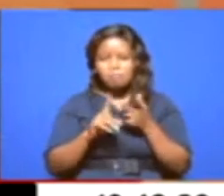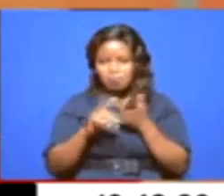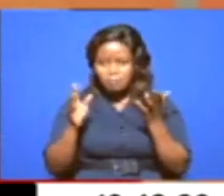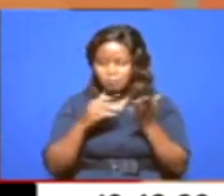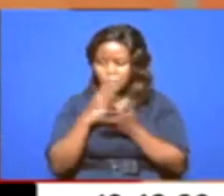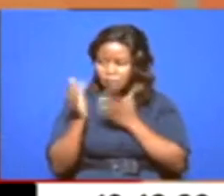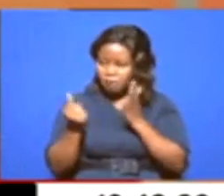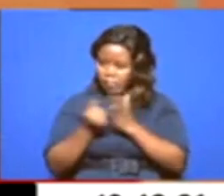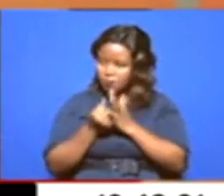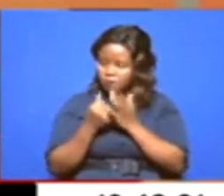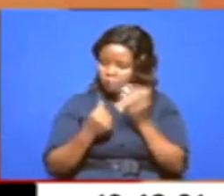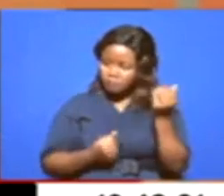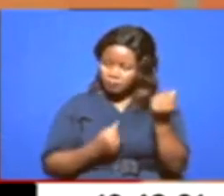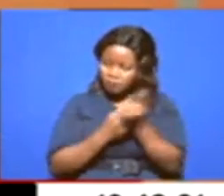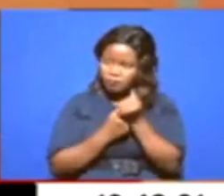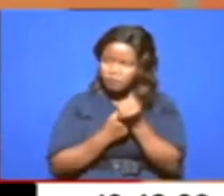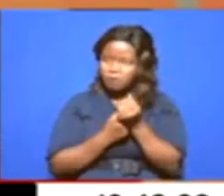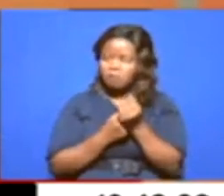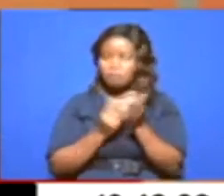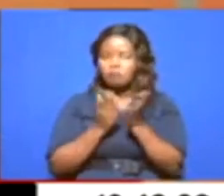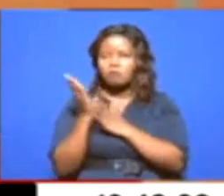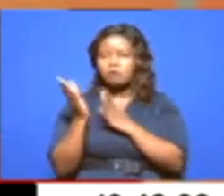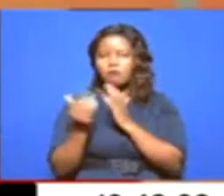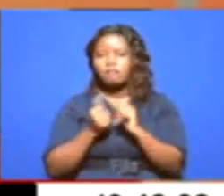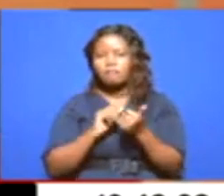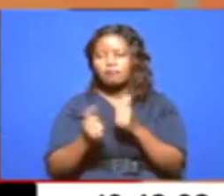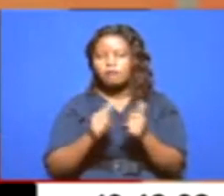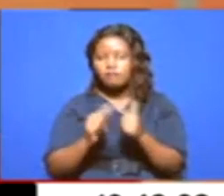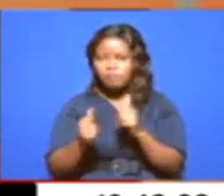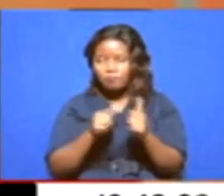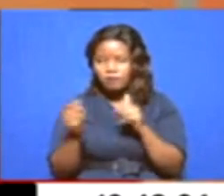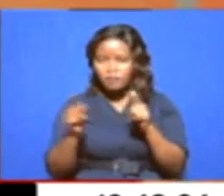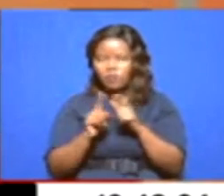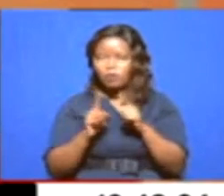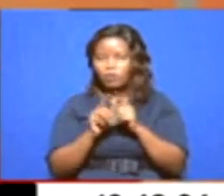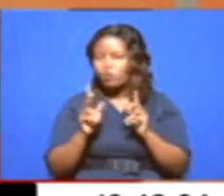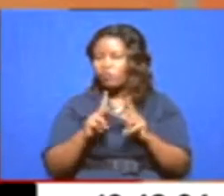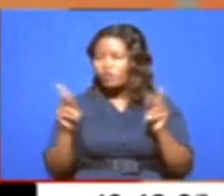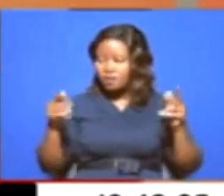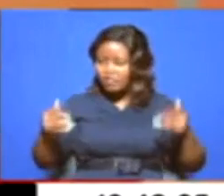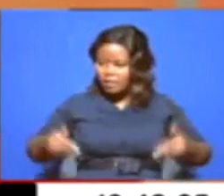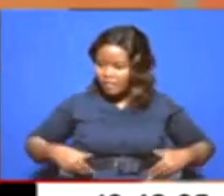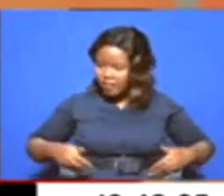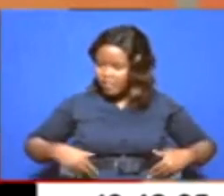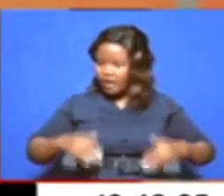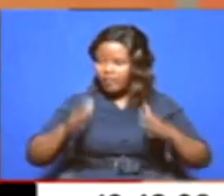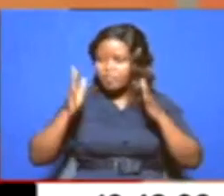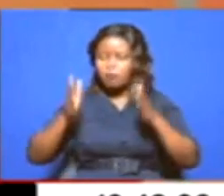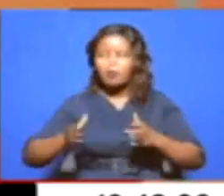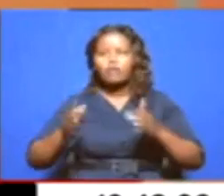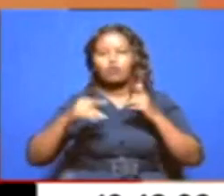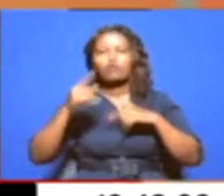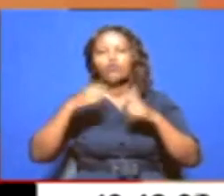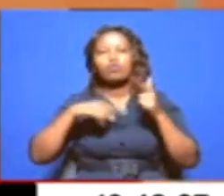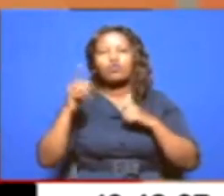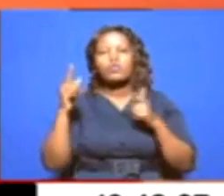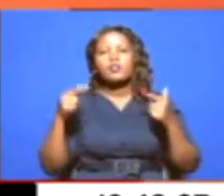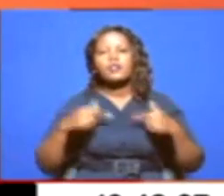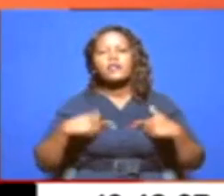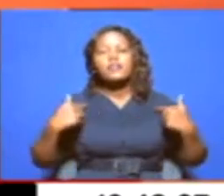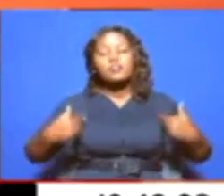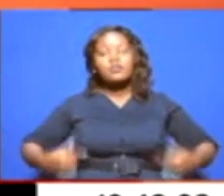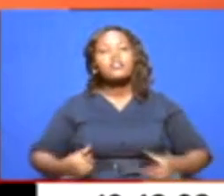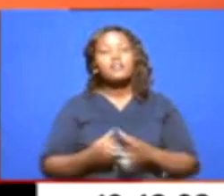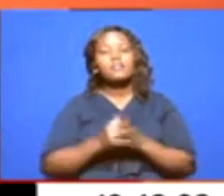and supported, especially in athletics, being the one of the youngest persons to win in the China. Actually, so, she was the second youngest